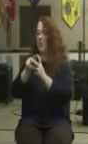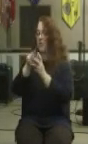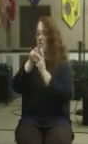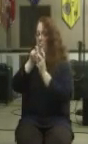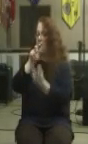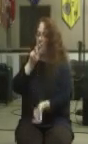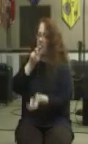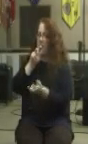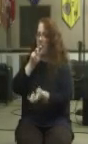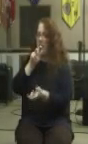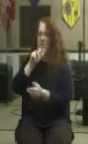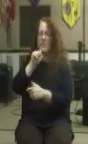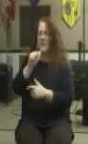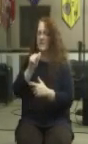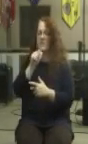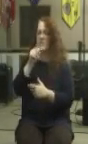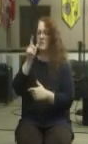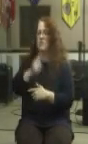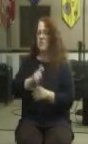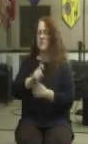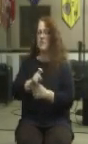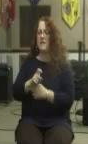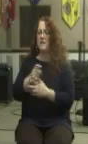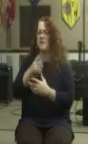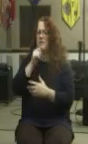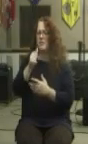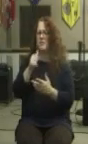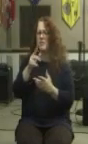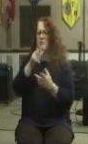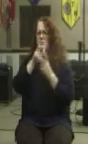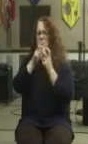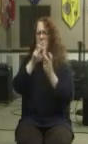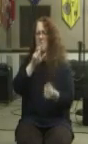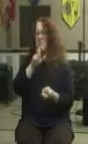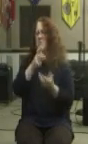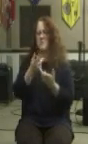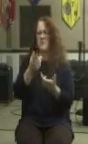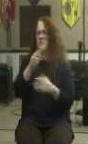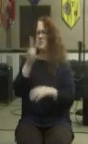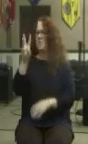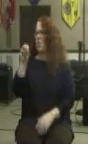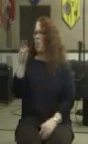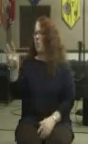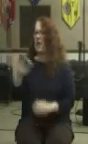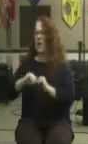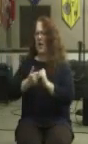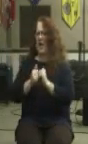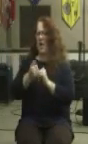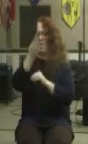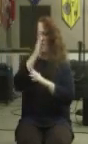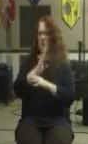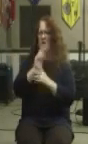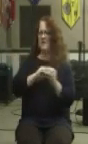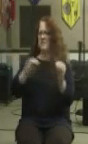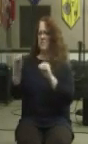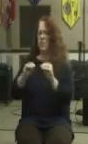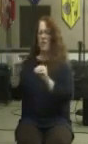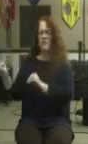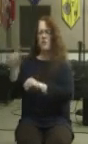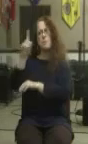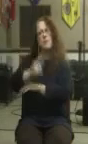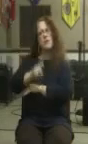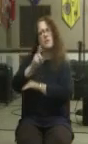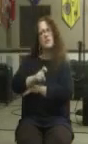like, wow. That's not how it's supposed to be. It's not supposed to be, oh, wow, look how God